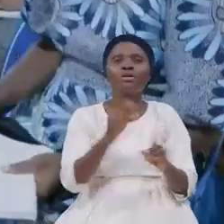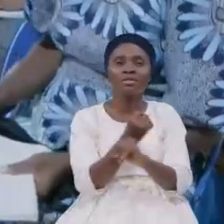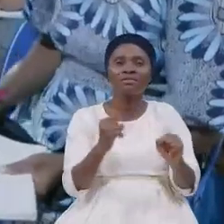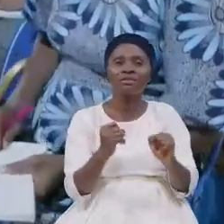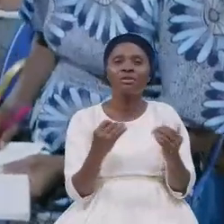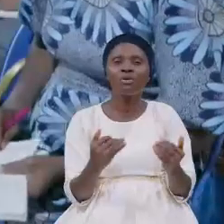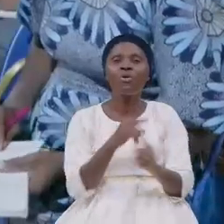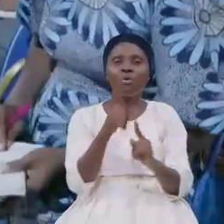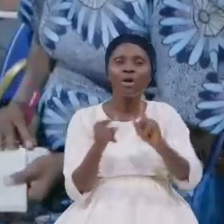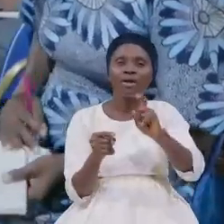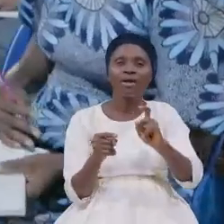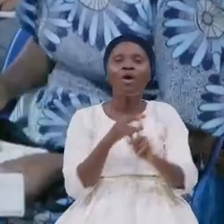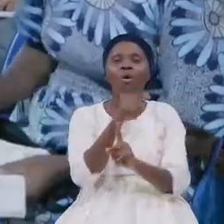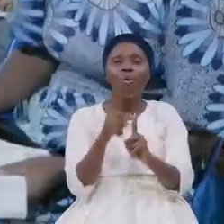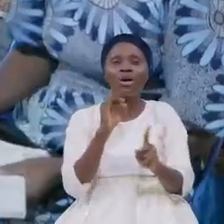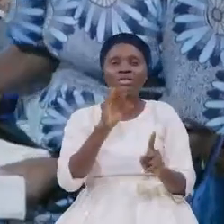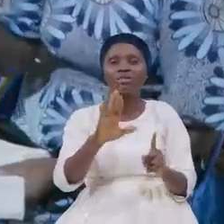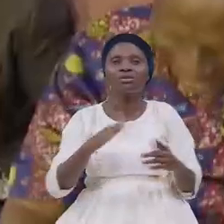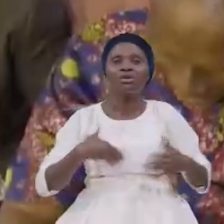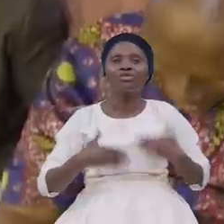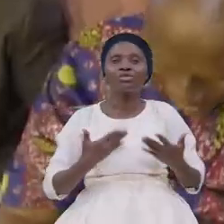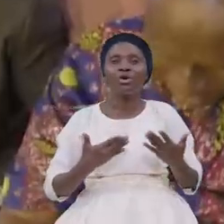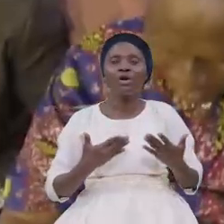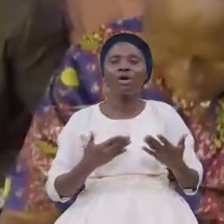your joy unspeakable?